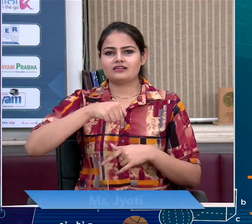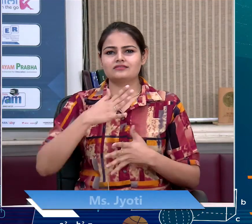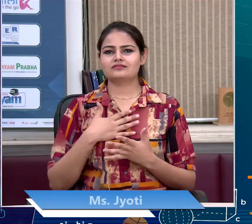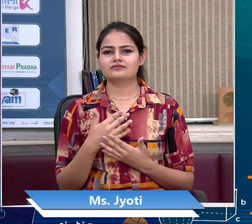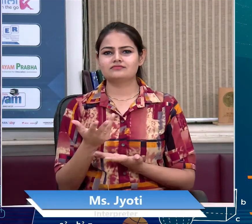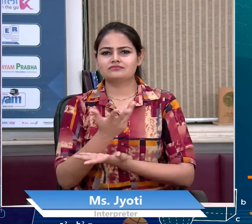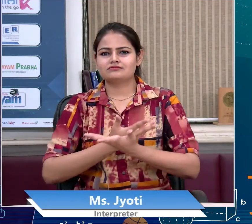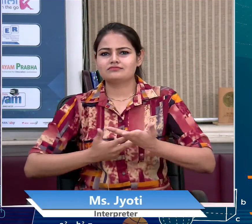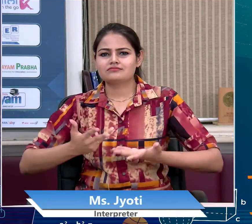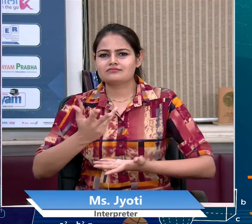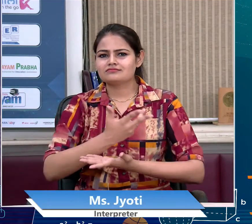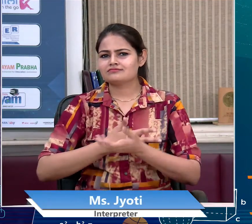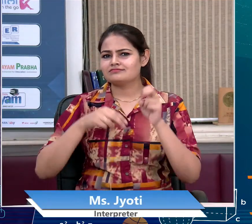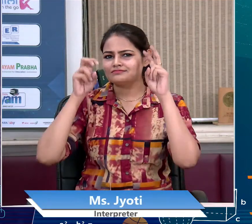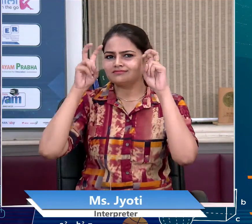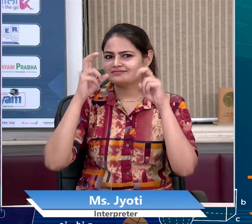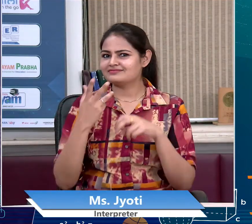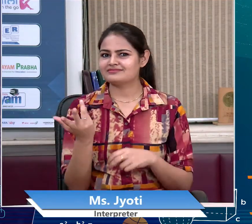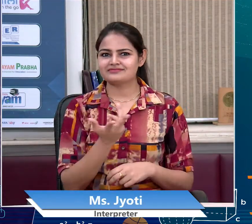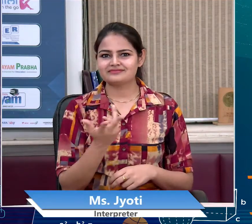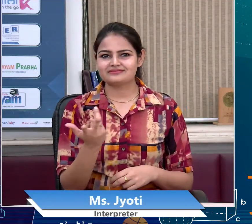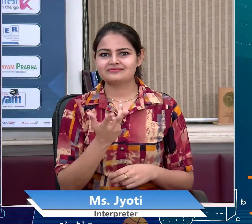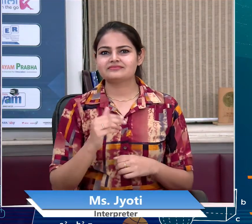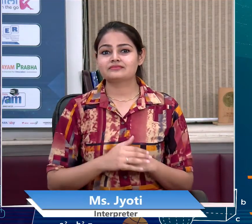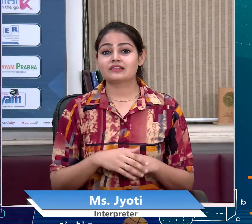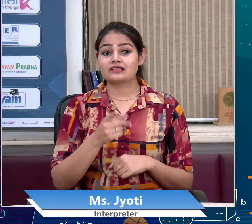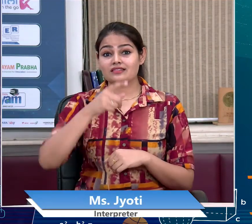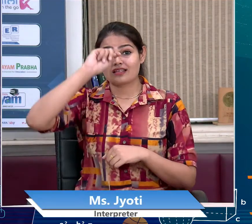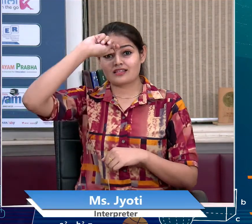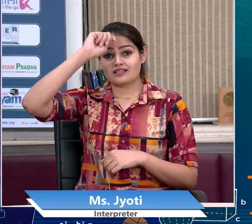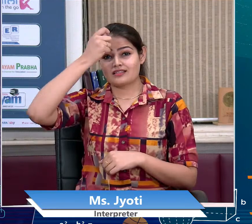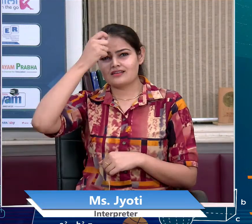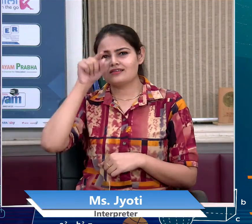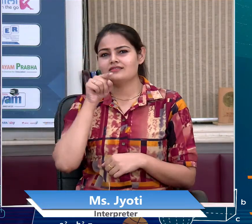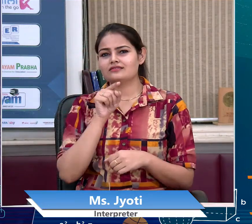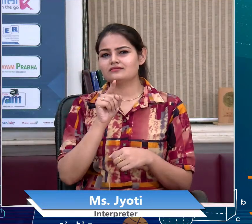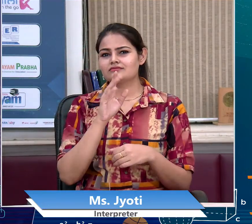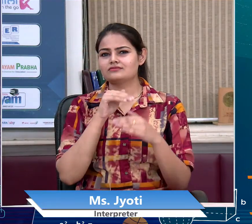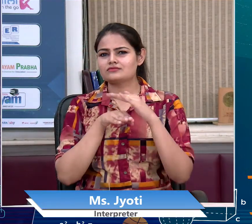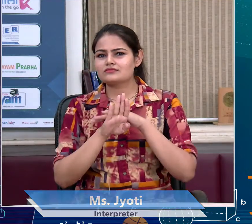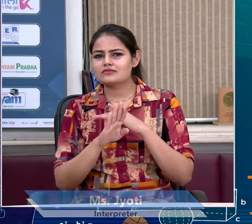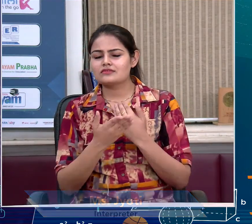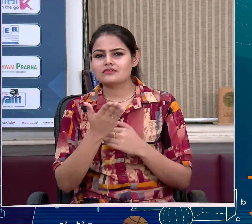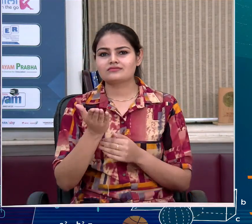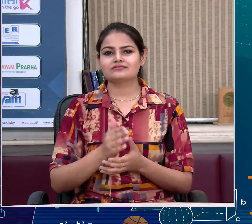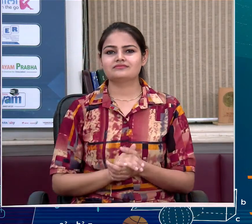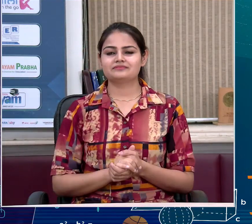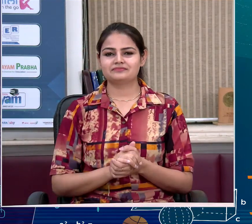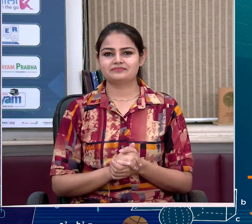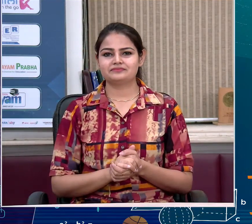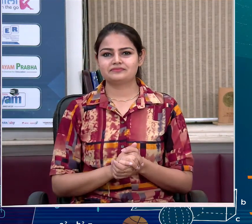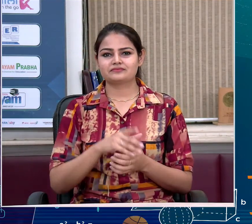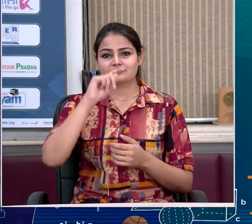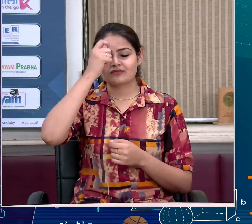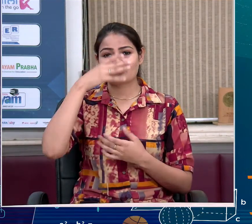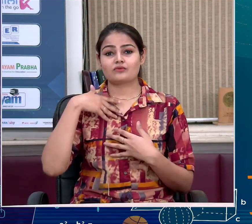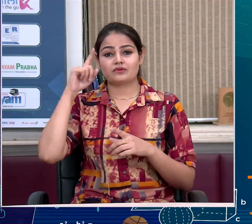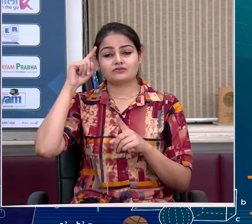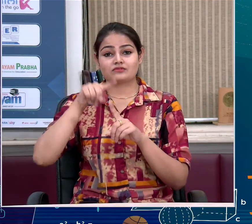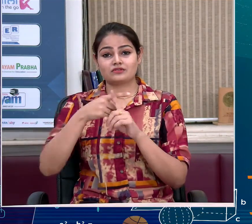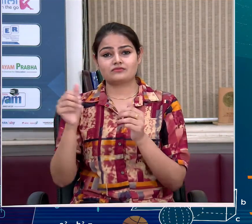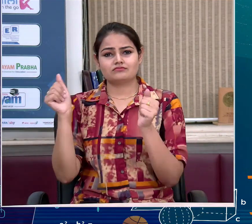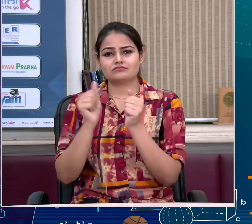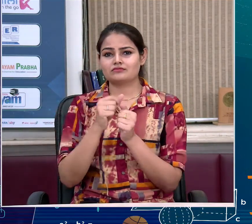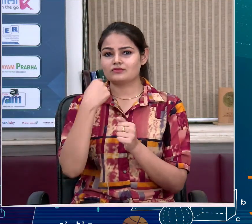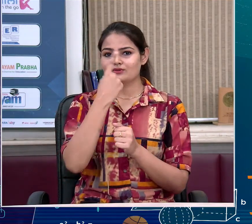be discussing about English as a subject for Standard 4 students. And the expert who is joining us today, I would like to